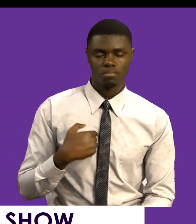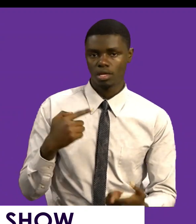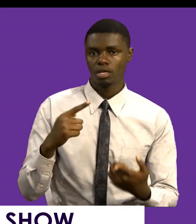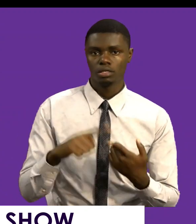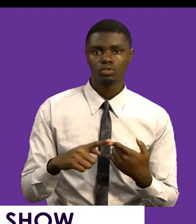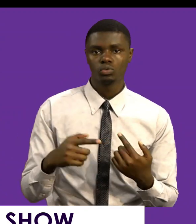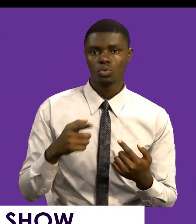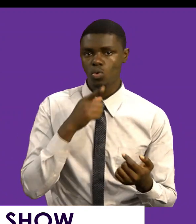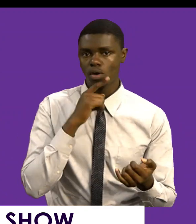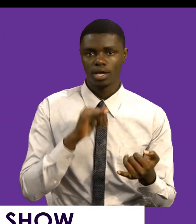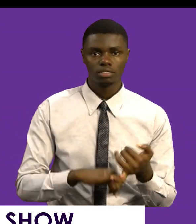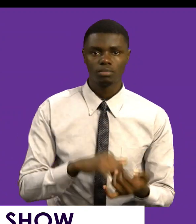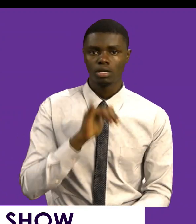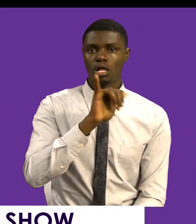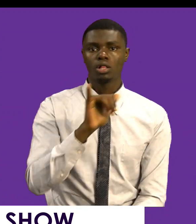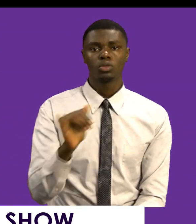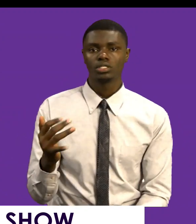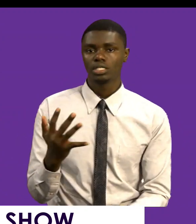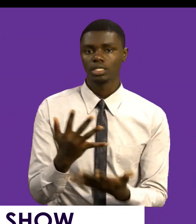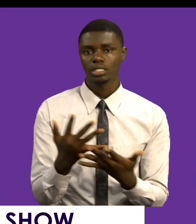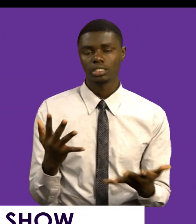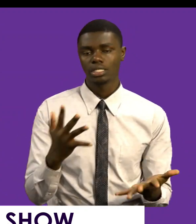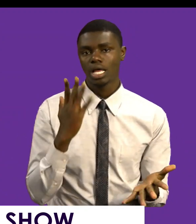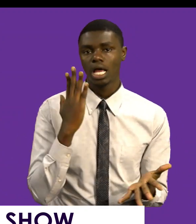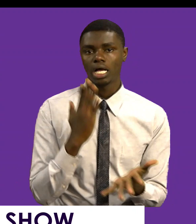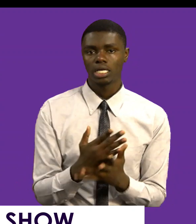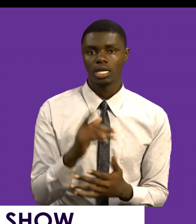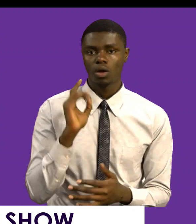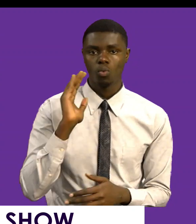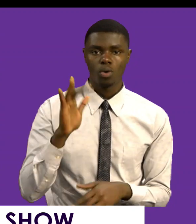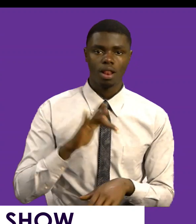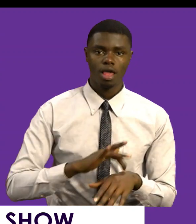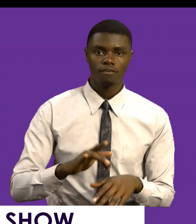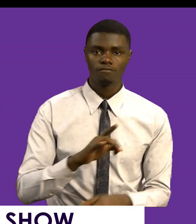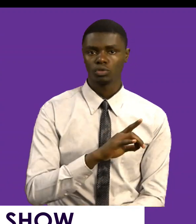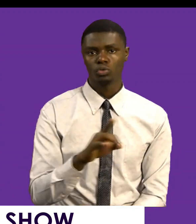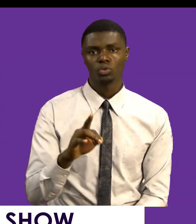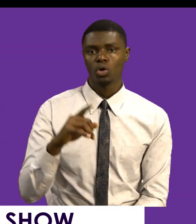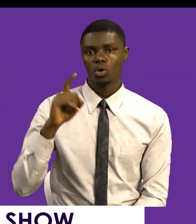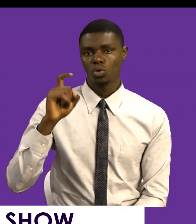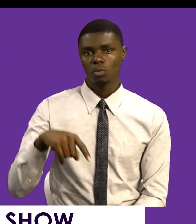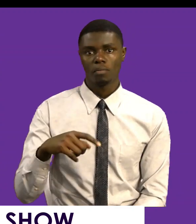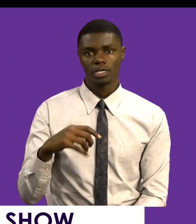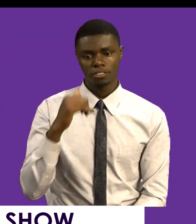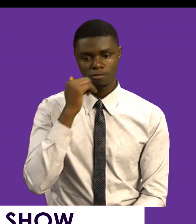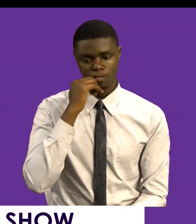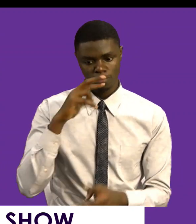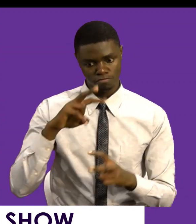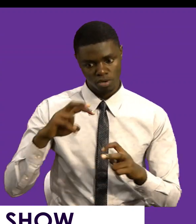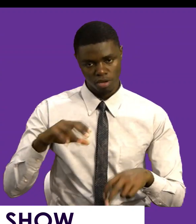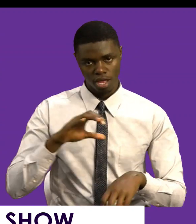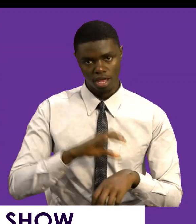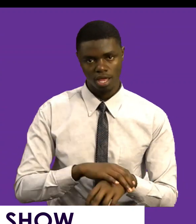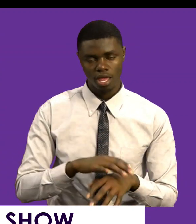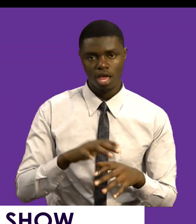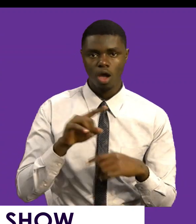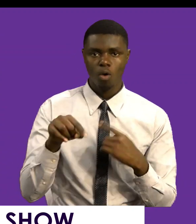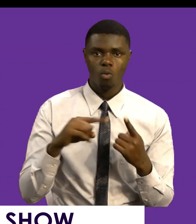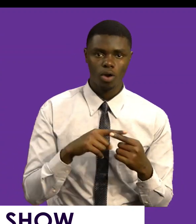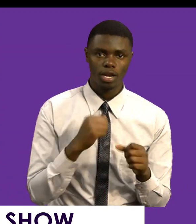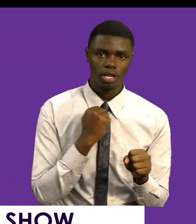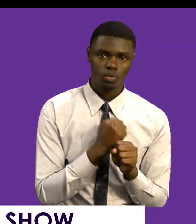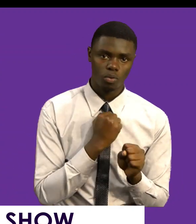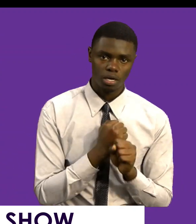things that are real. They may affect you. So you need to diagnose how you talk when you're at work. Maybe you're a boss,